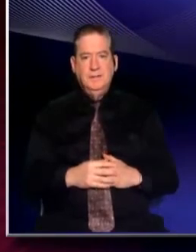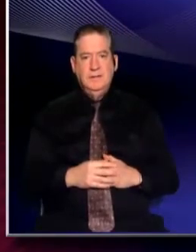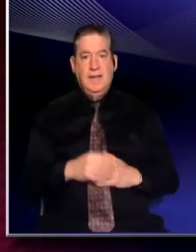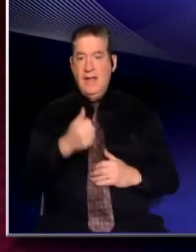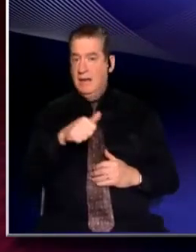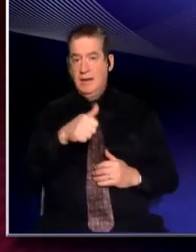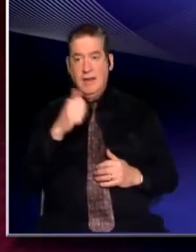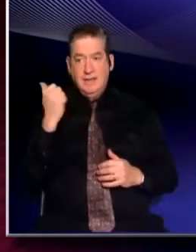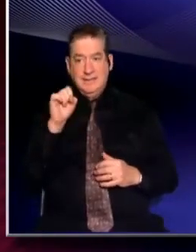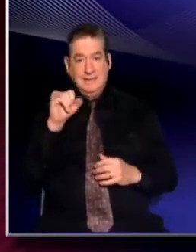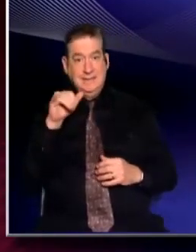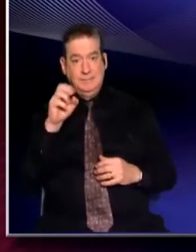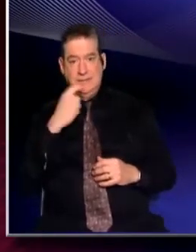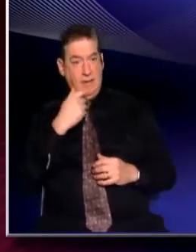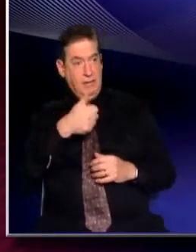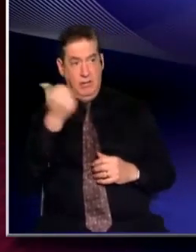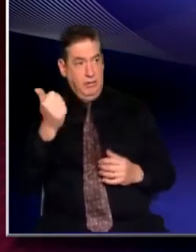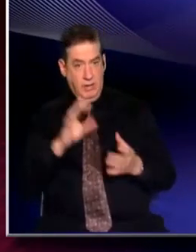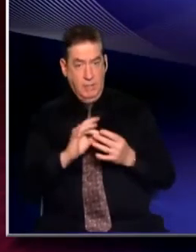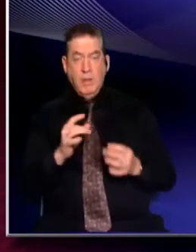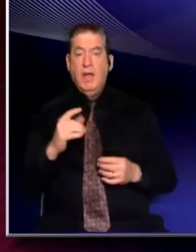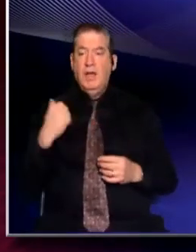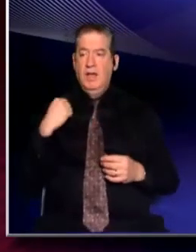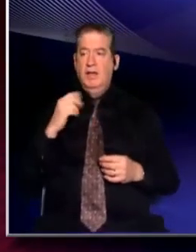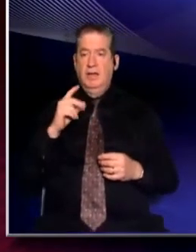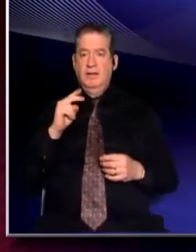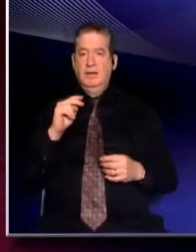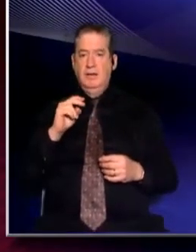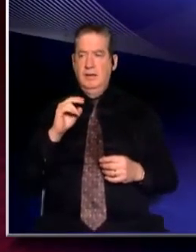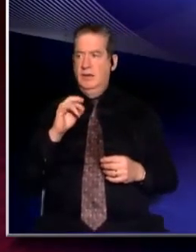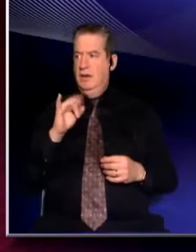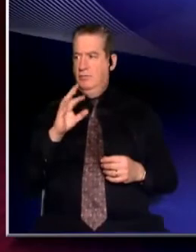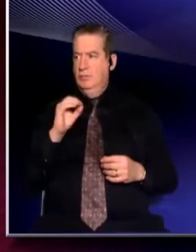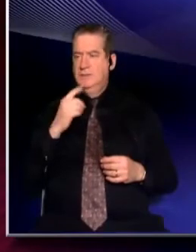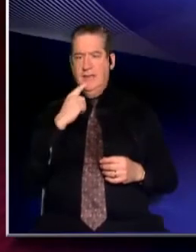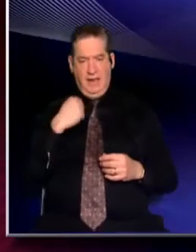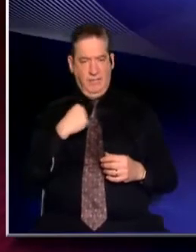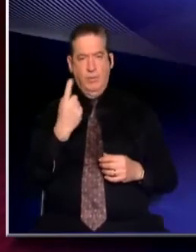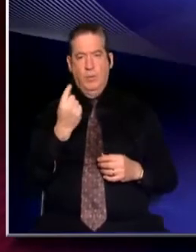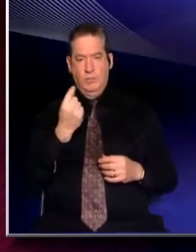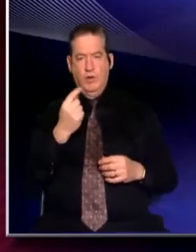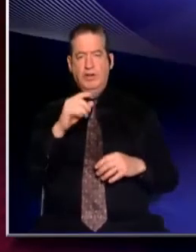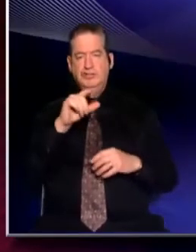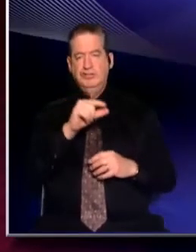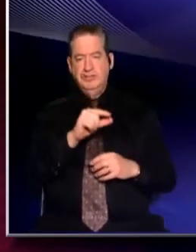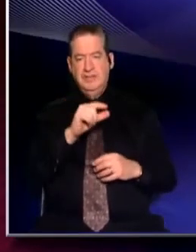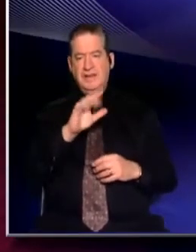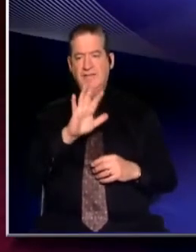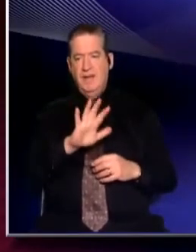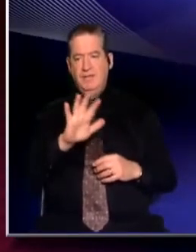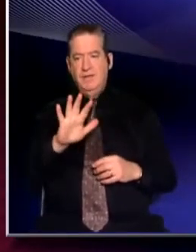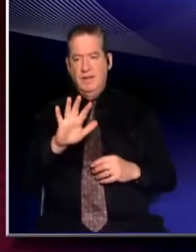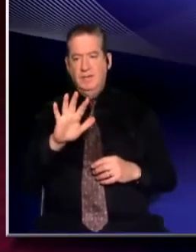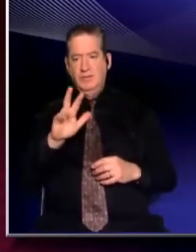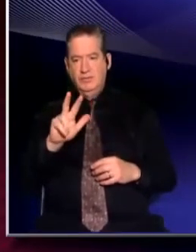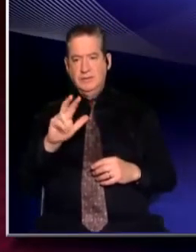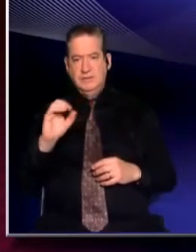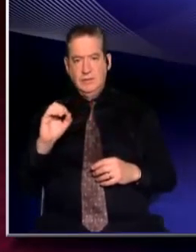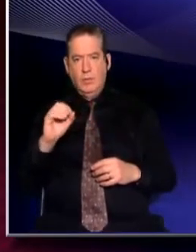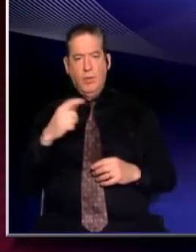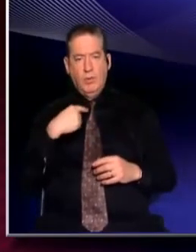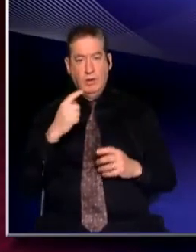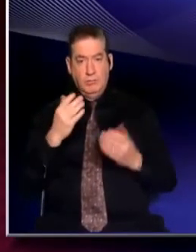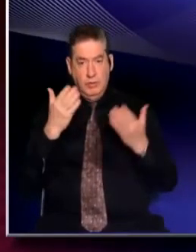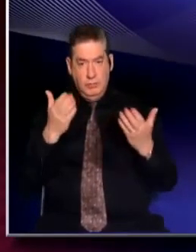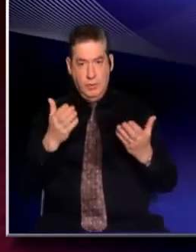Any other comments? Actually, I did have one more on G3550. We're proposing to delete or to